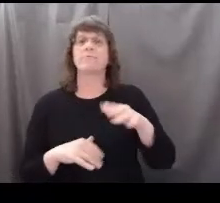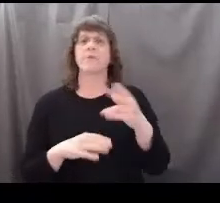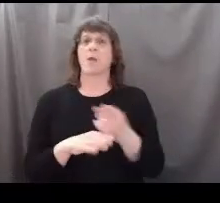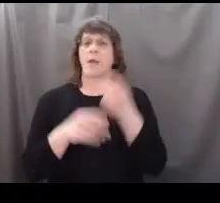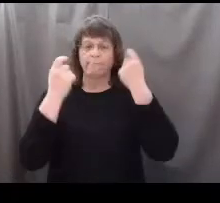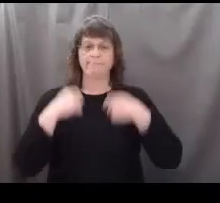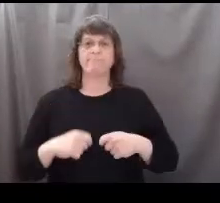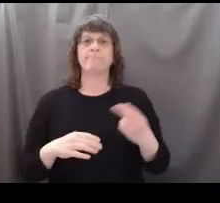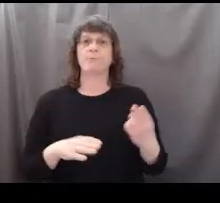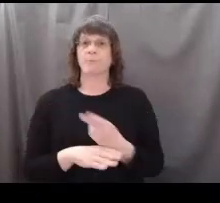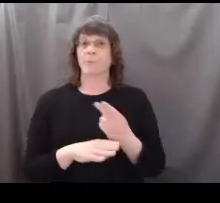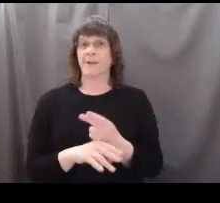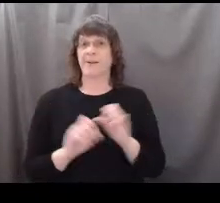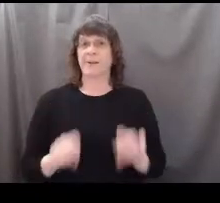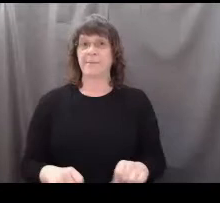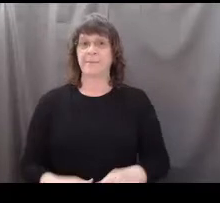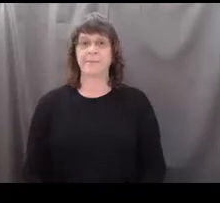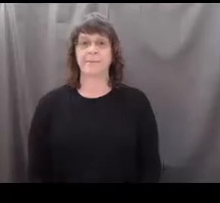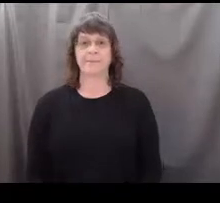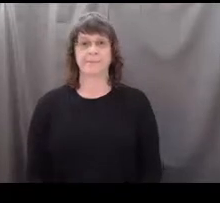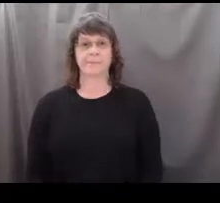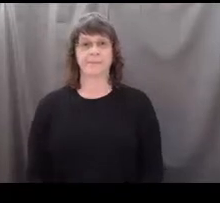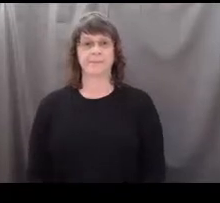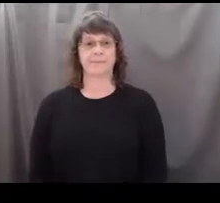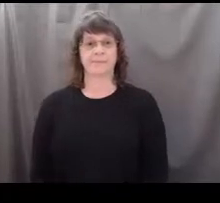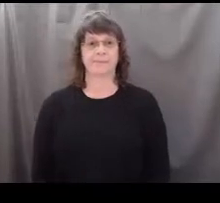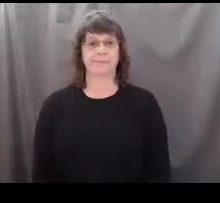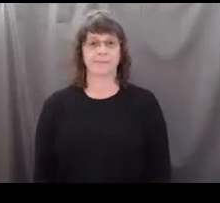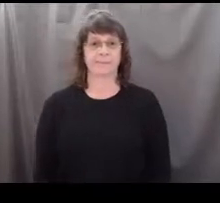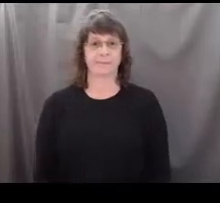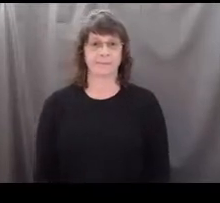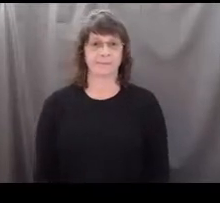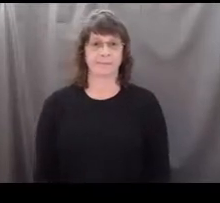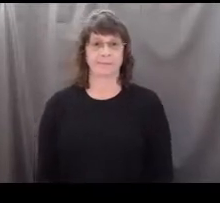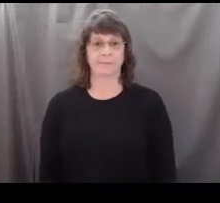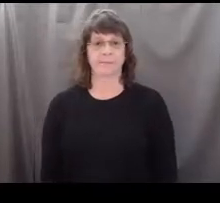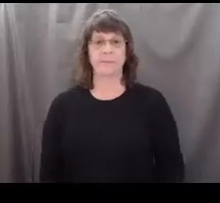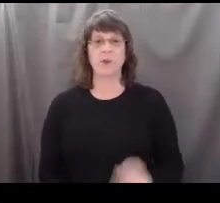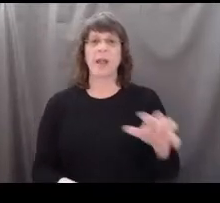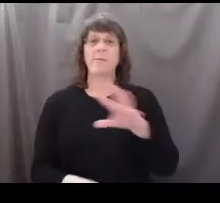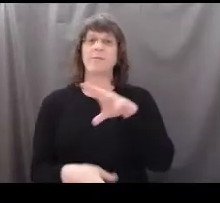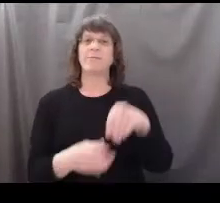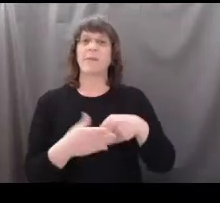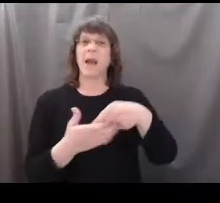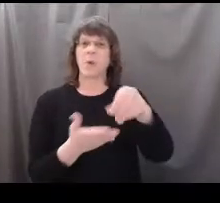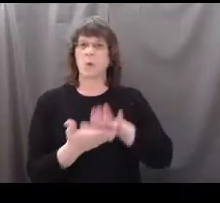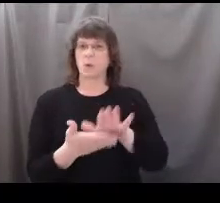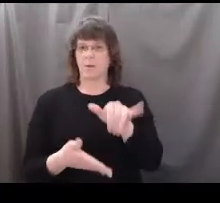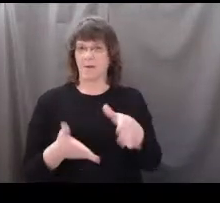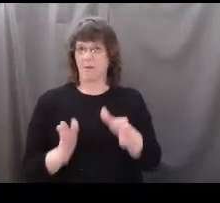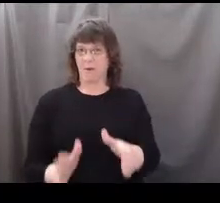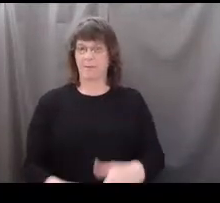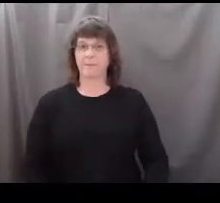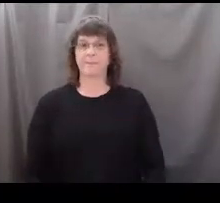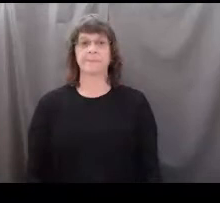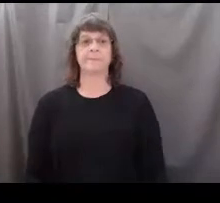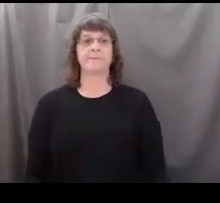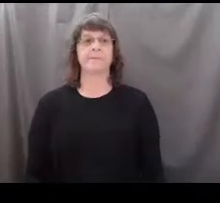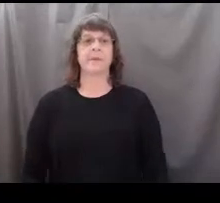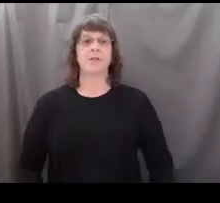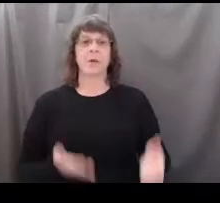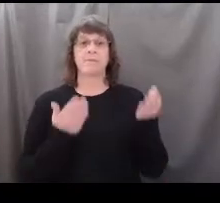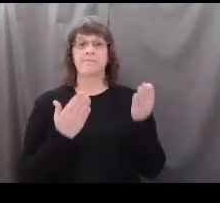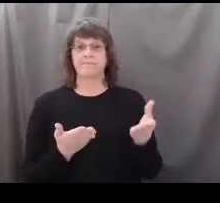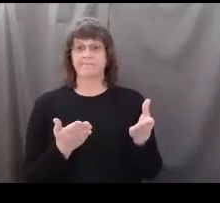and be part of outdoor school that way. So this